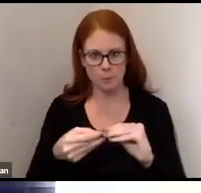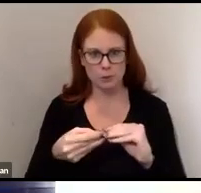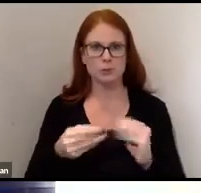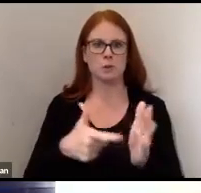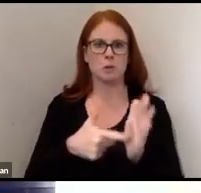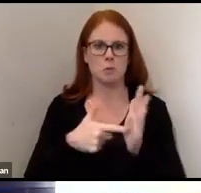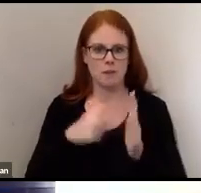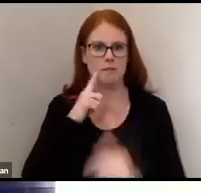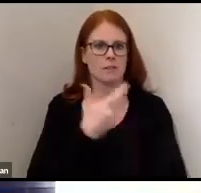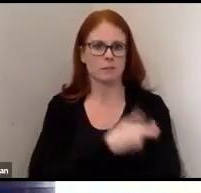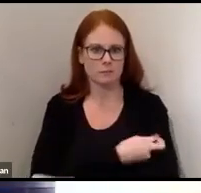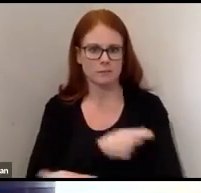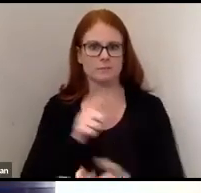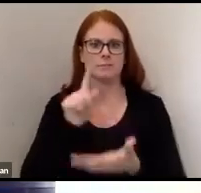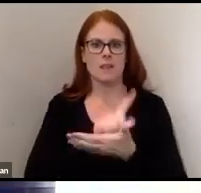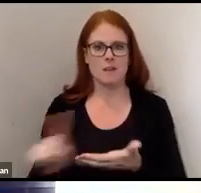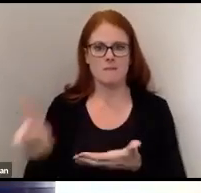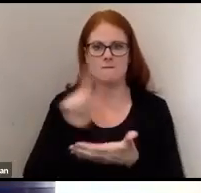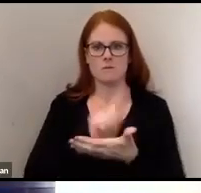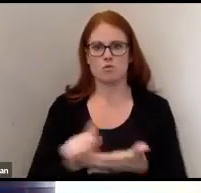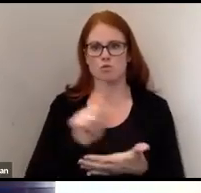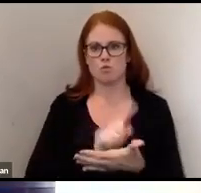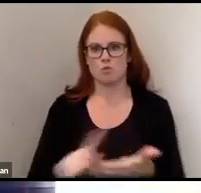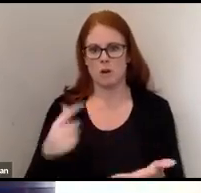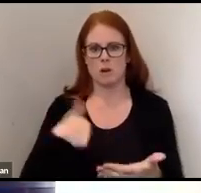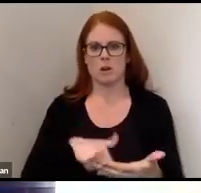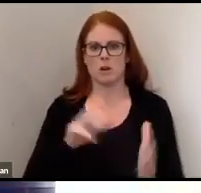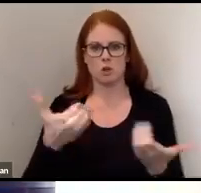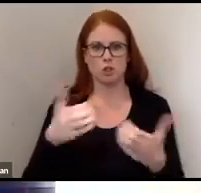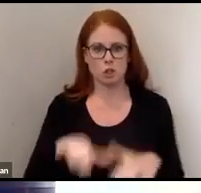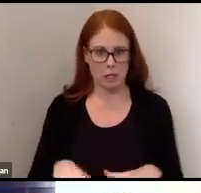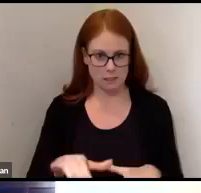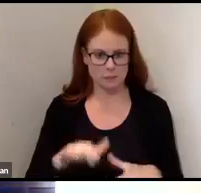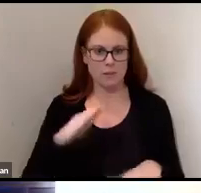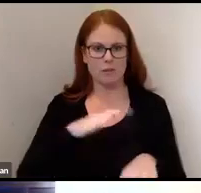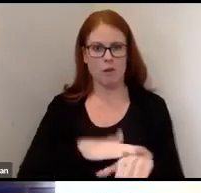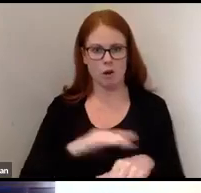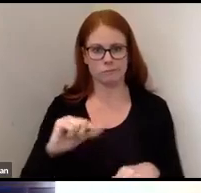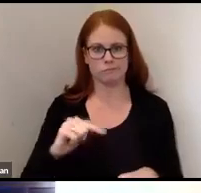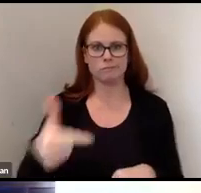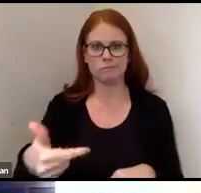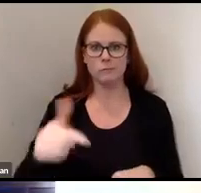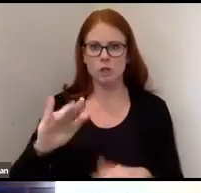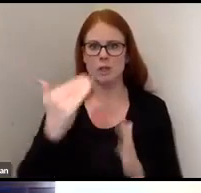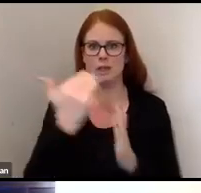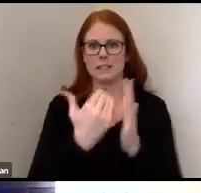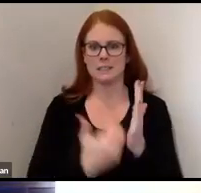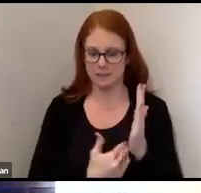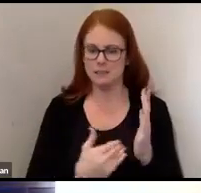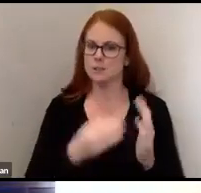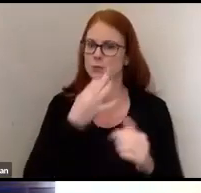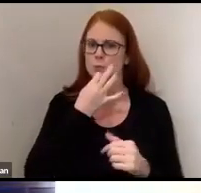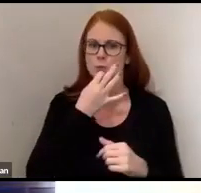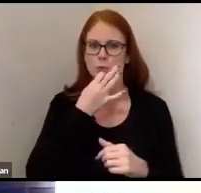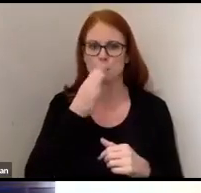from. Every week, because of that, your chances of hearing from us is increasing. And those are the things